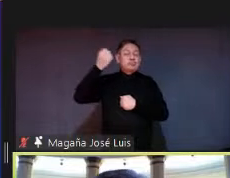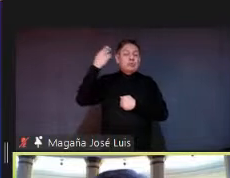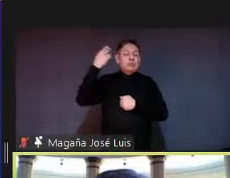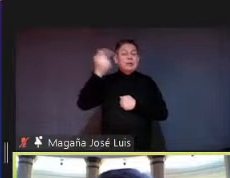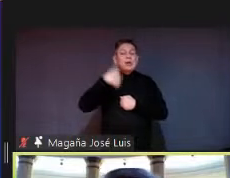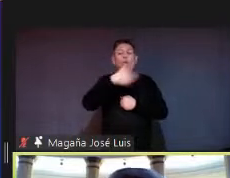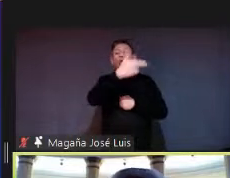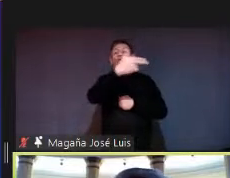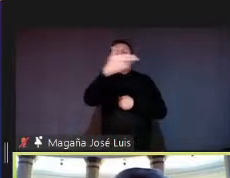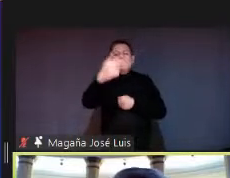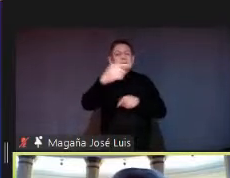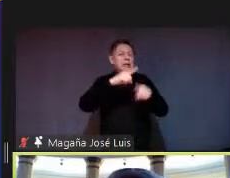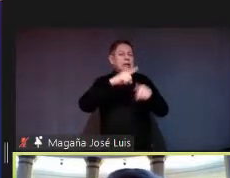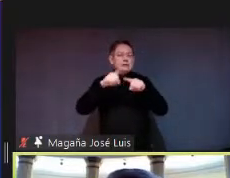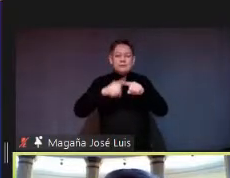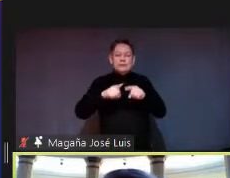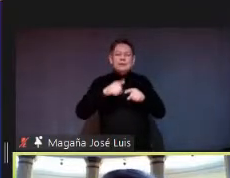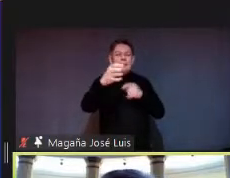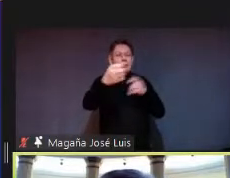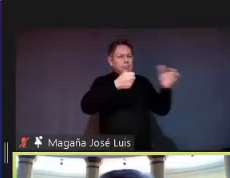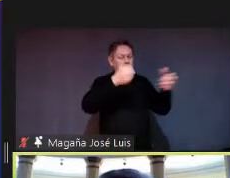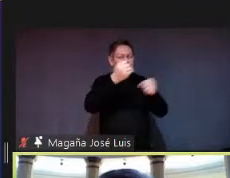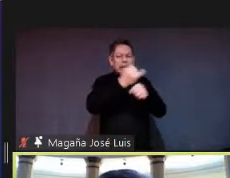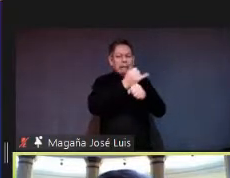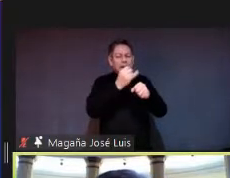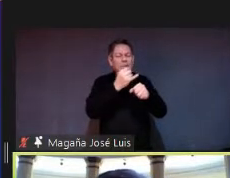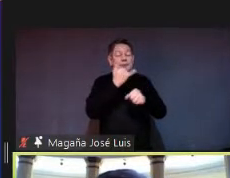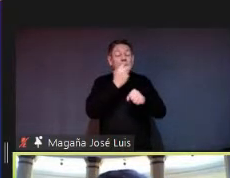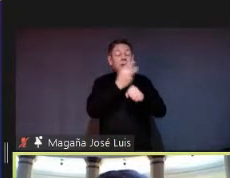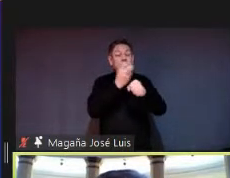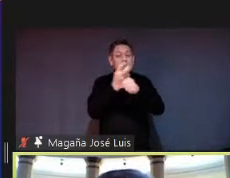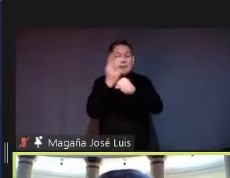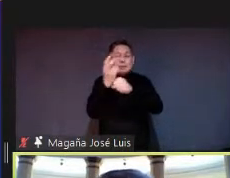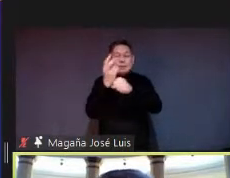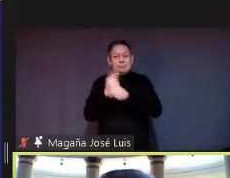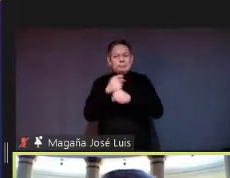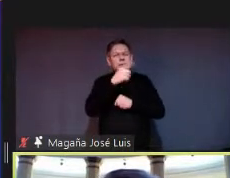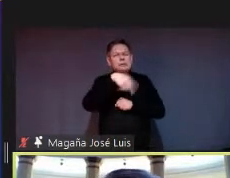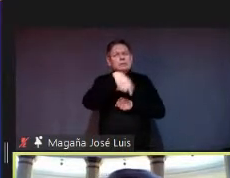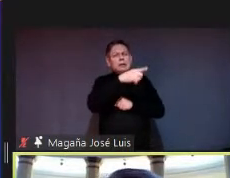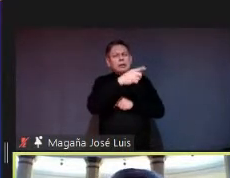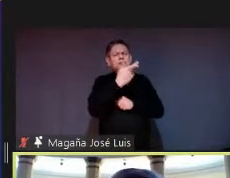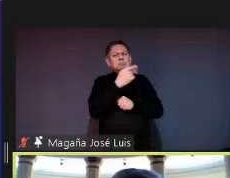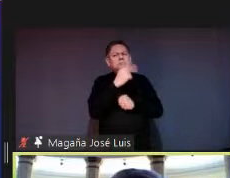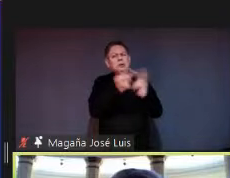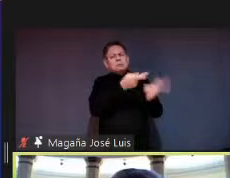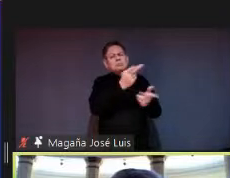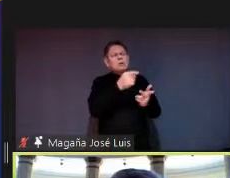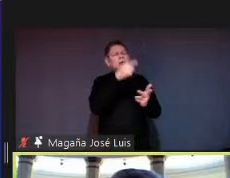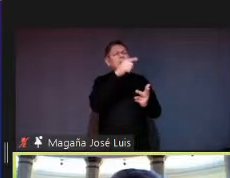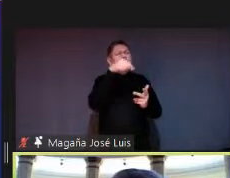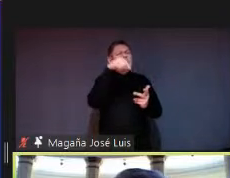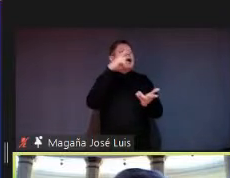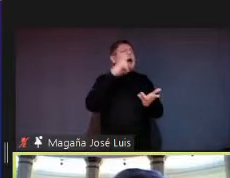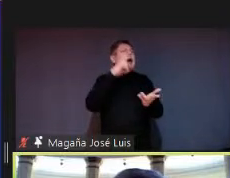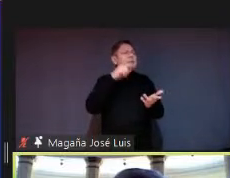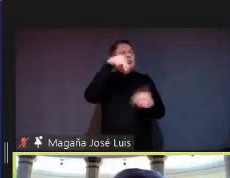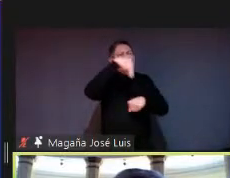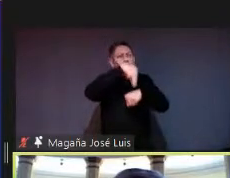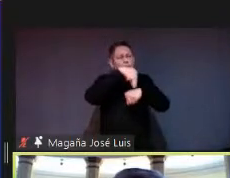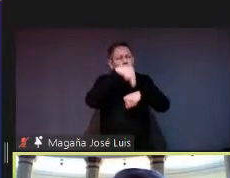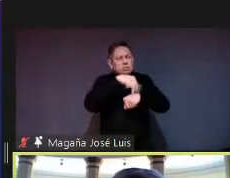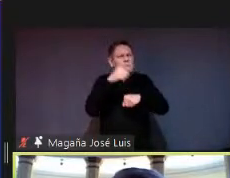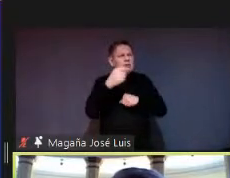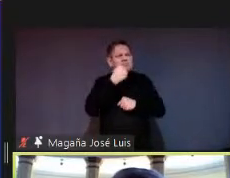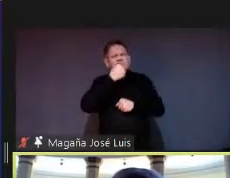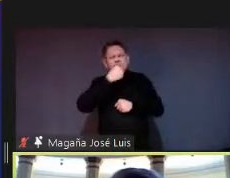conference of healthcare providers. Healthcare providers from throughout the country gathered and they came to tell us what